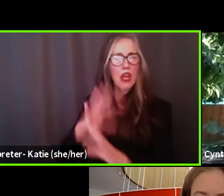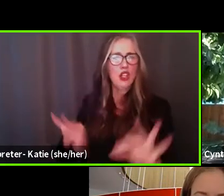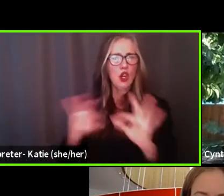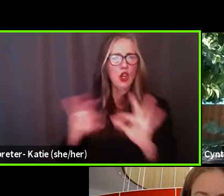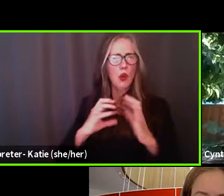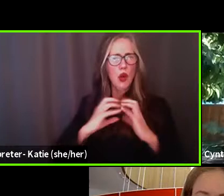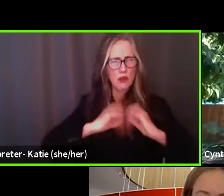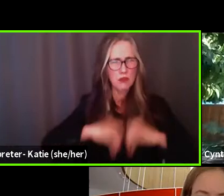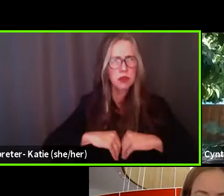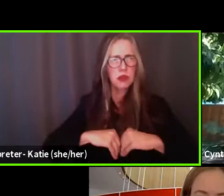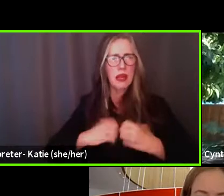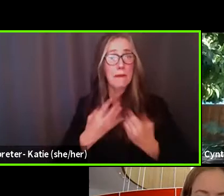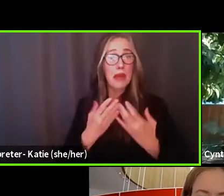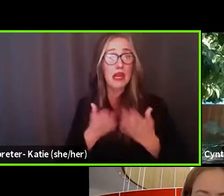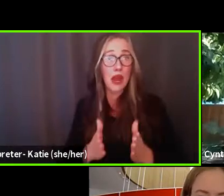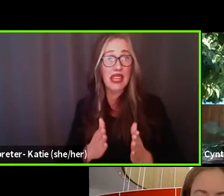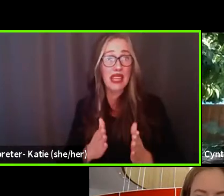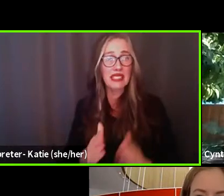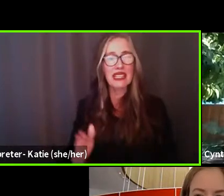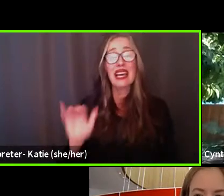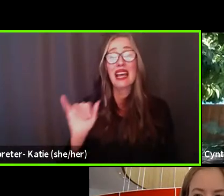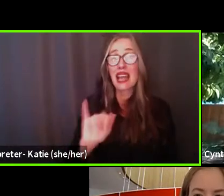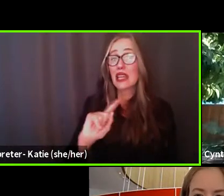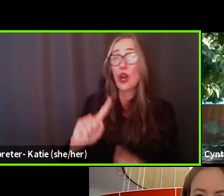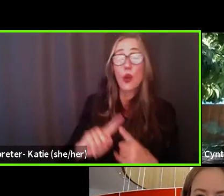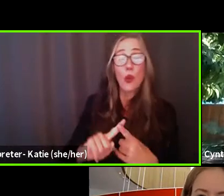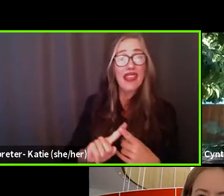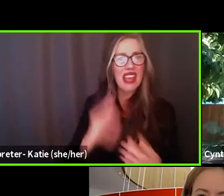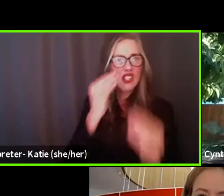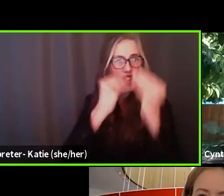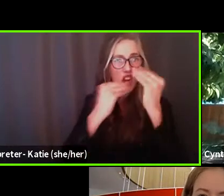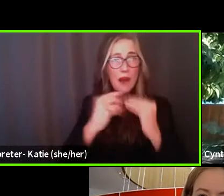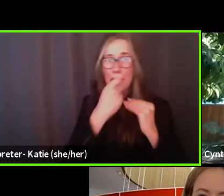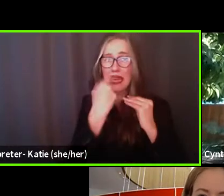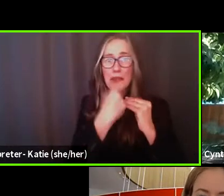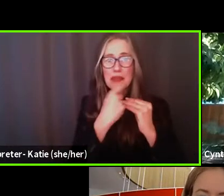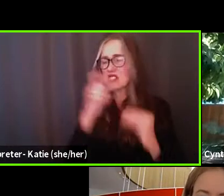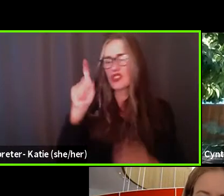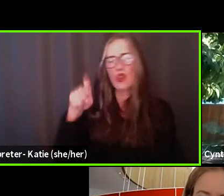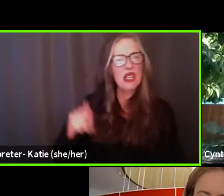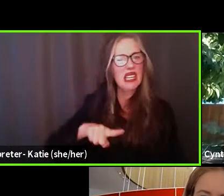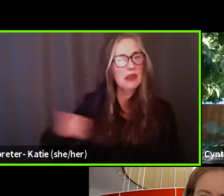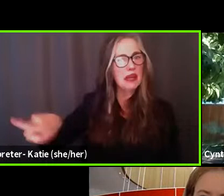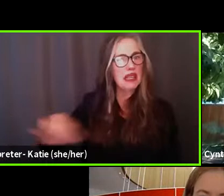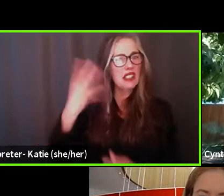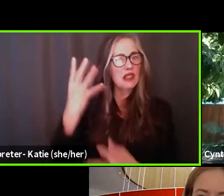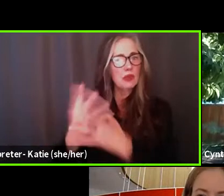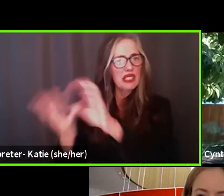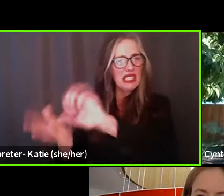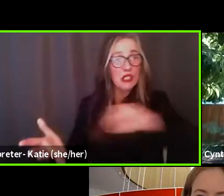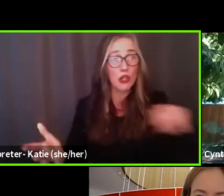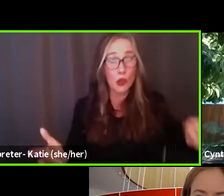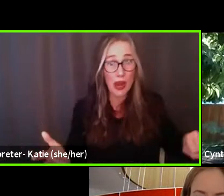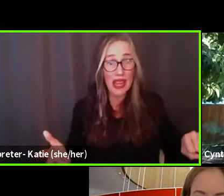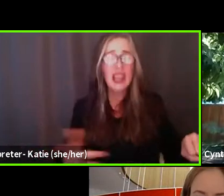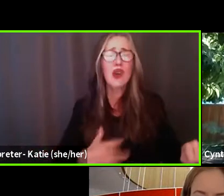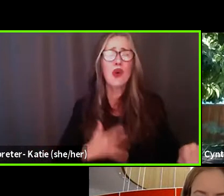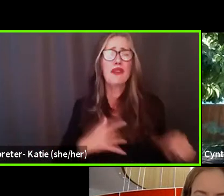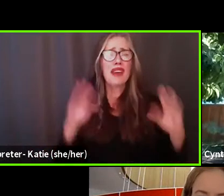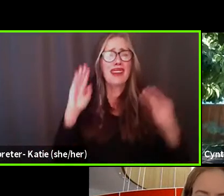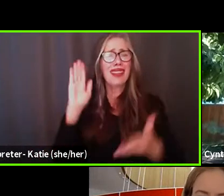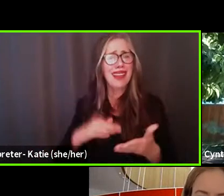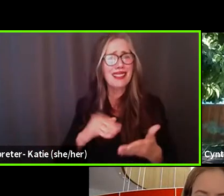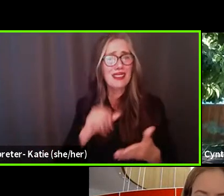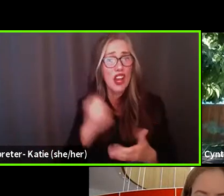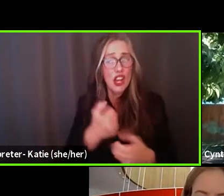ways we fought defeminization when they took our makeup and said that we did not need it because we were in prison so we found ways to make our own